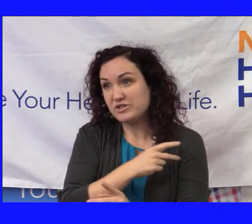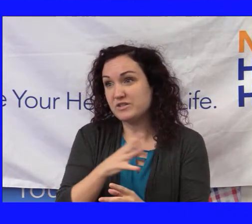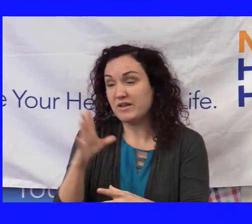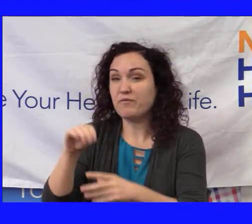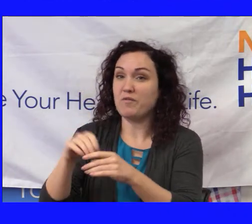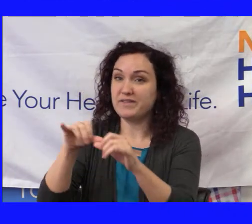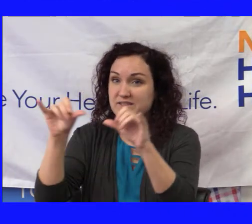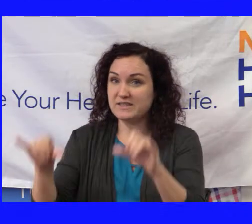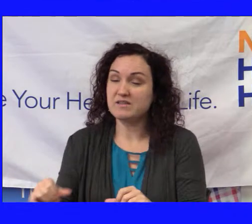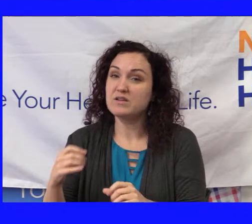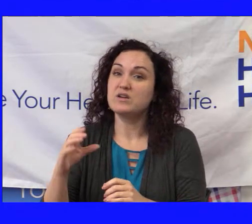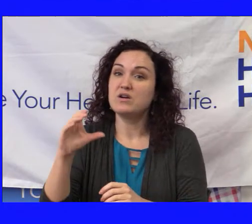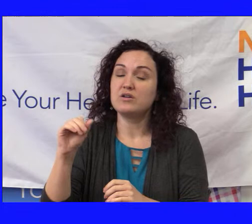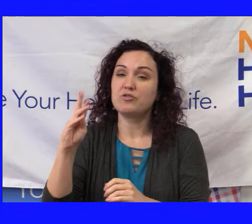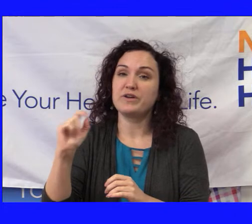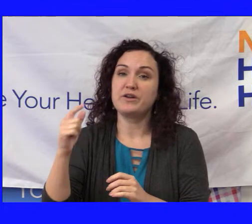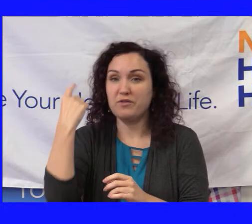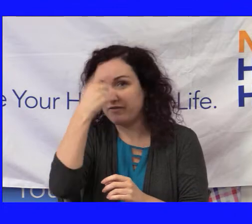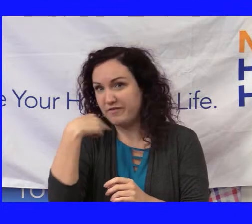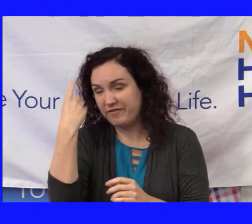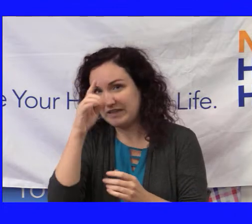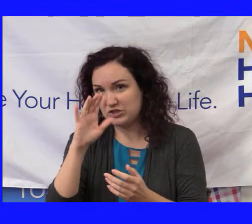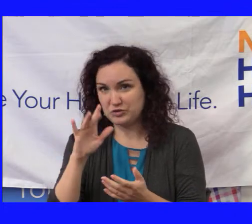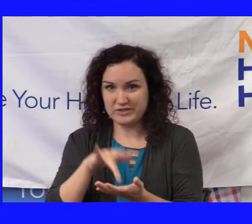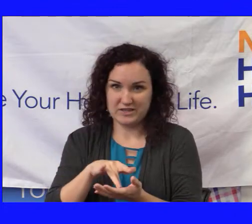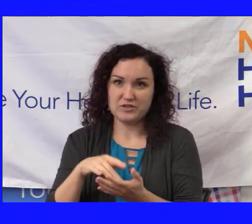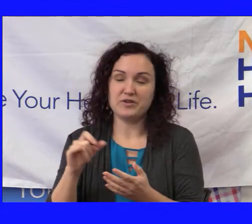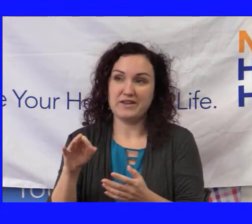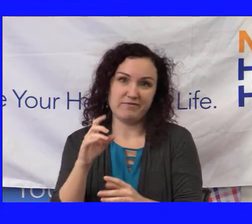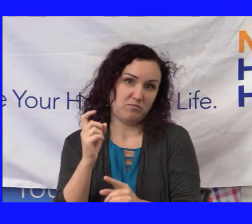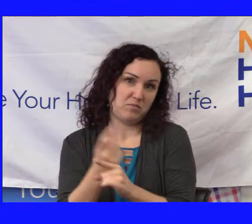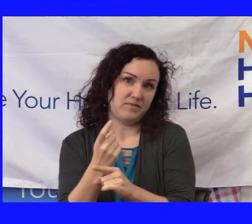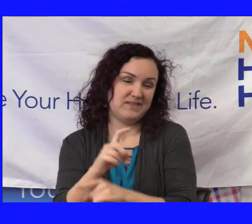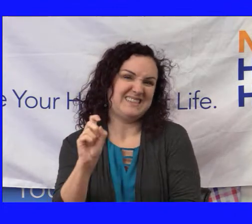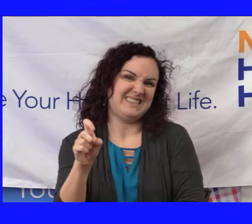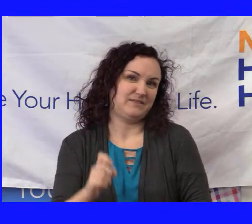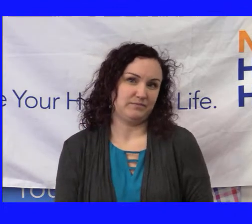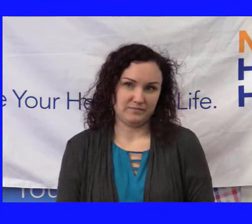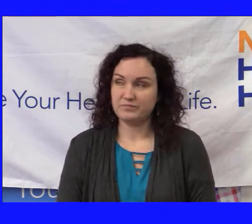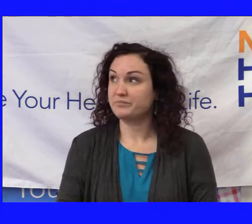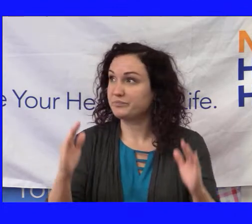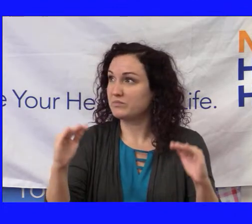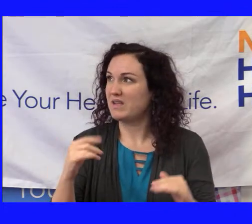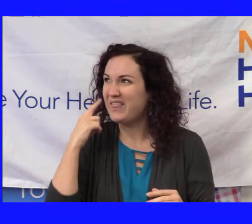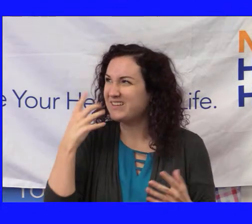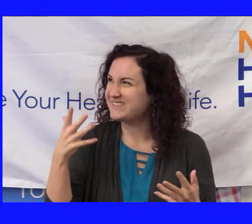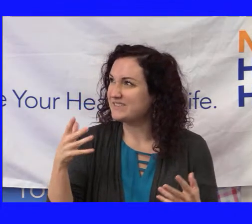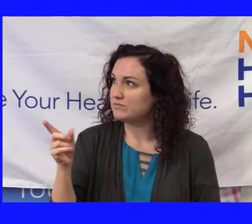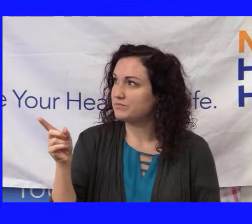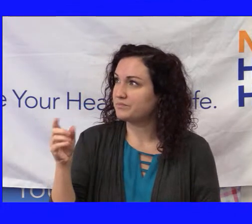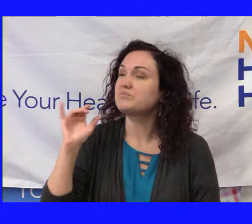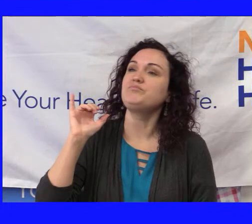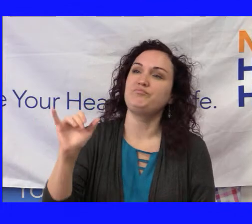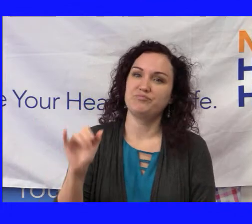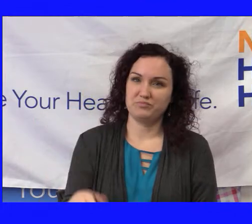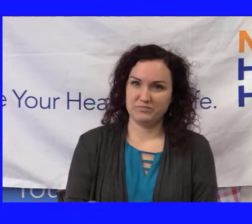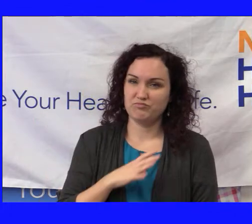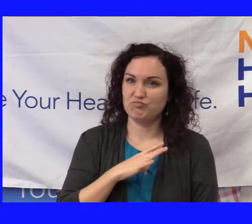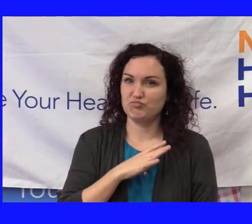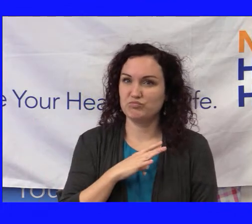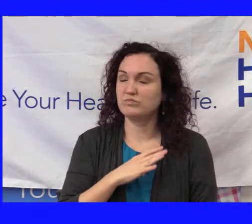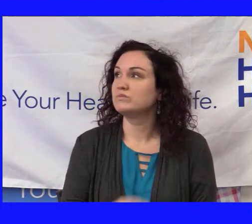to the craniofacial center where appropriate. Next slide. I think that may be it. Yeah, right, that's